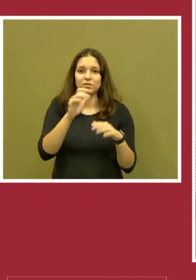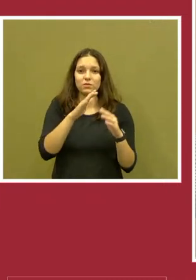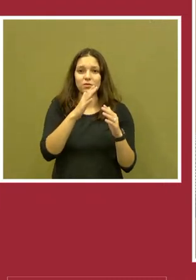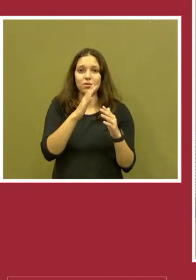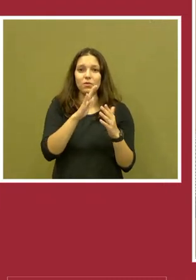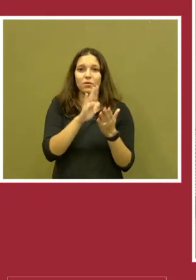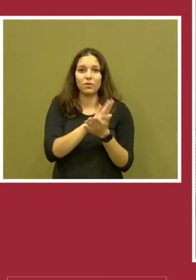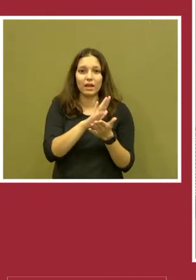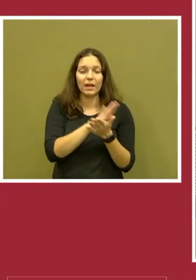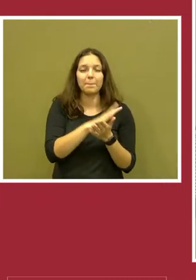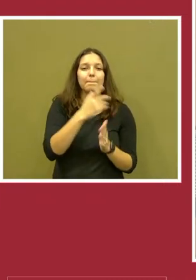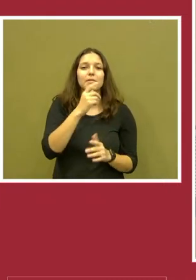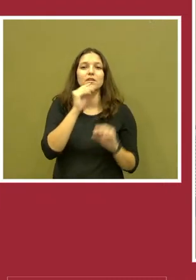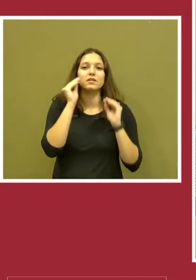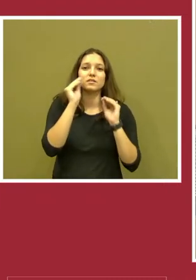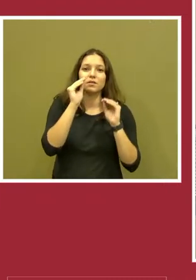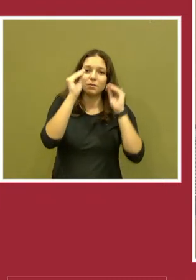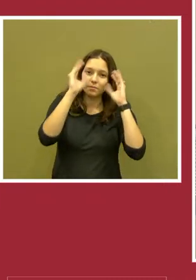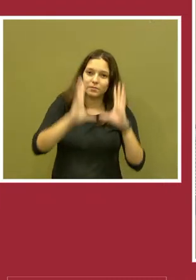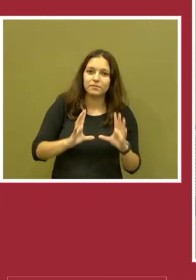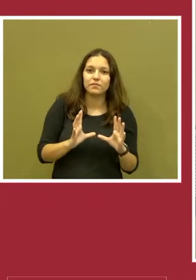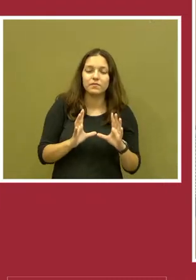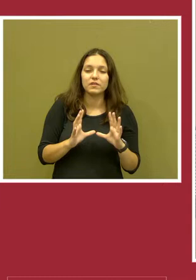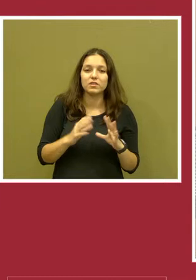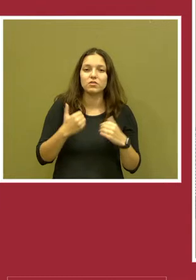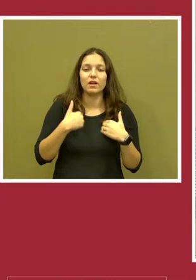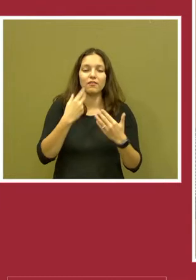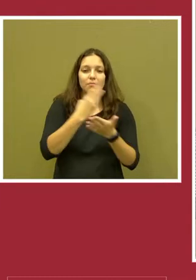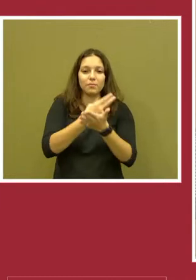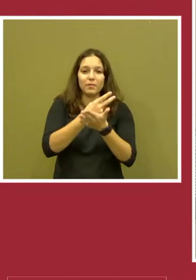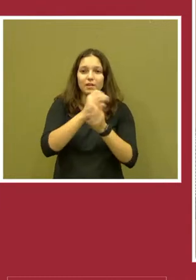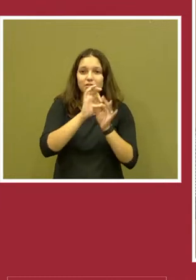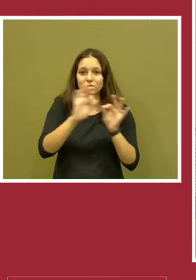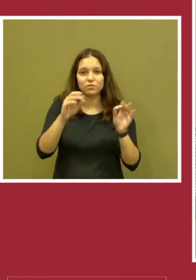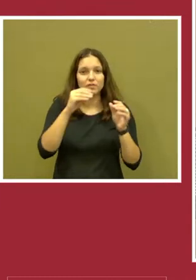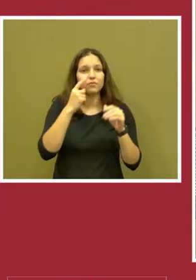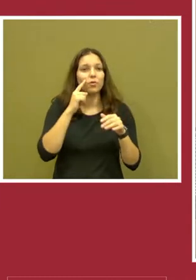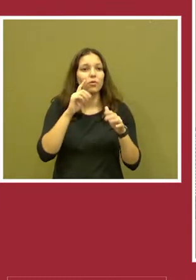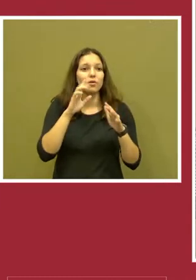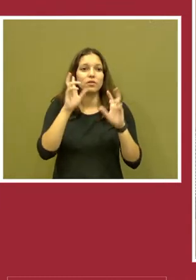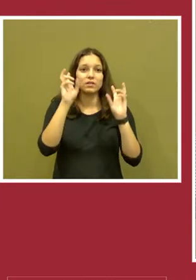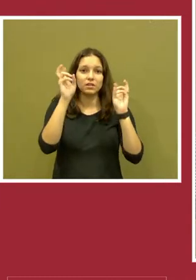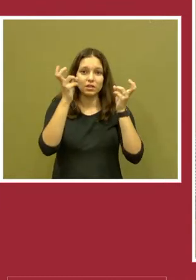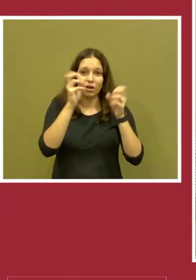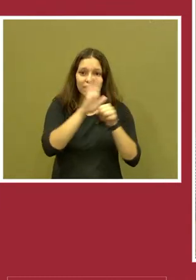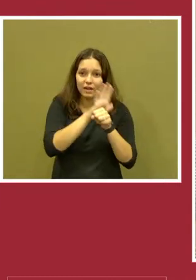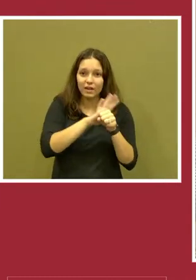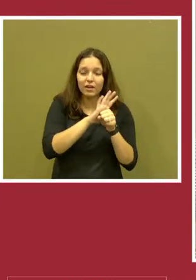by teachers who, you know, have the master's degree in the content area, and they're being vetted